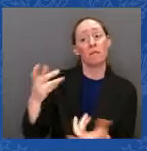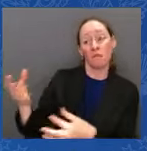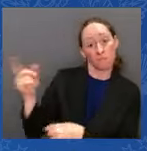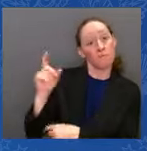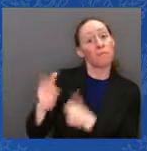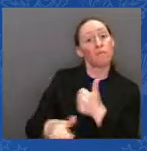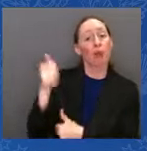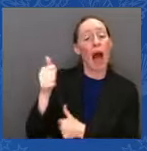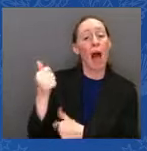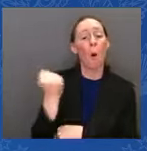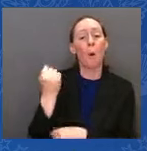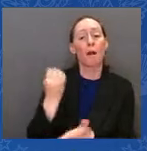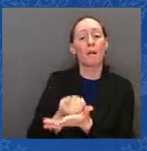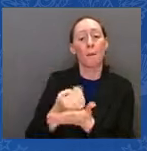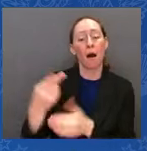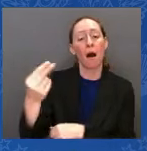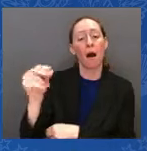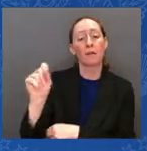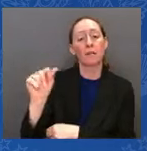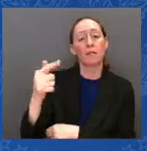debt that